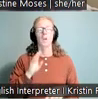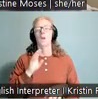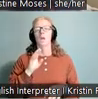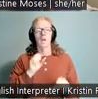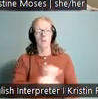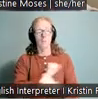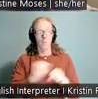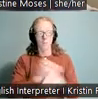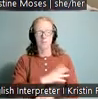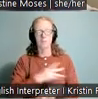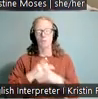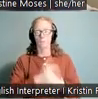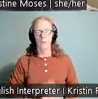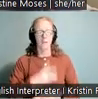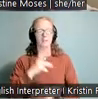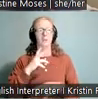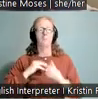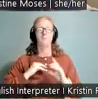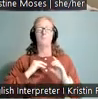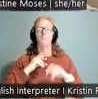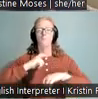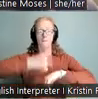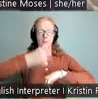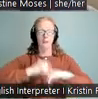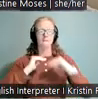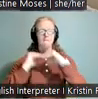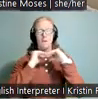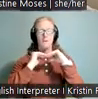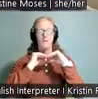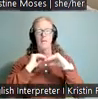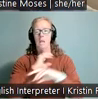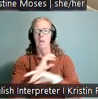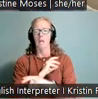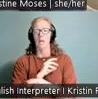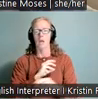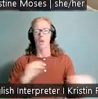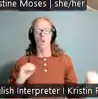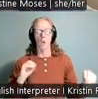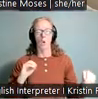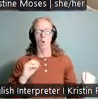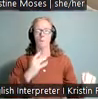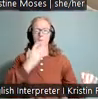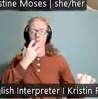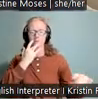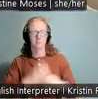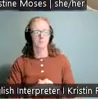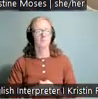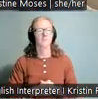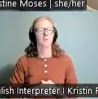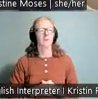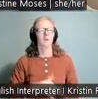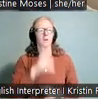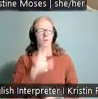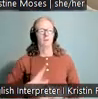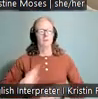impartially, to impose discipline as determined appropriate by the board, and to make recommendations regarding police